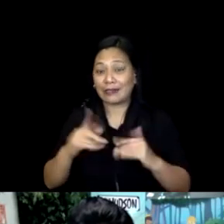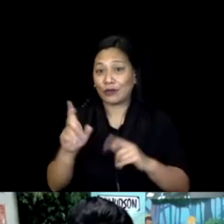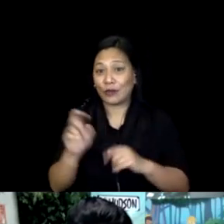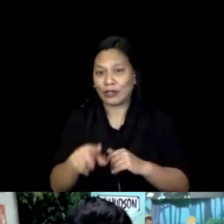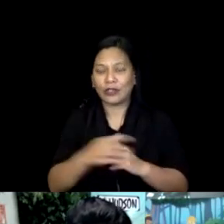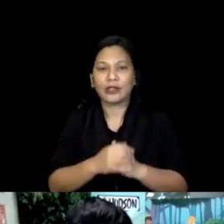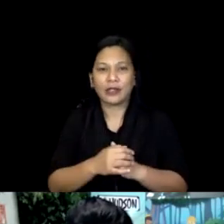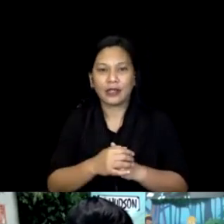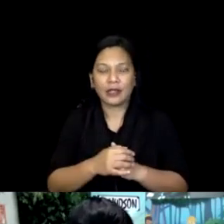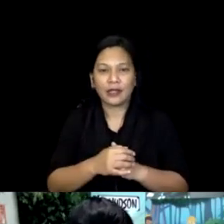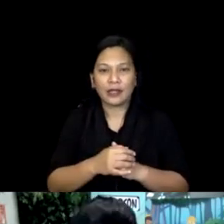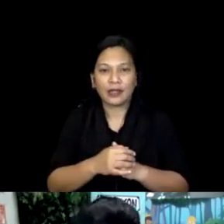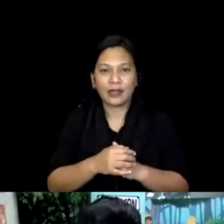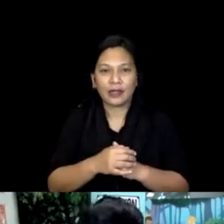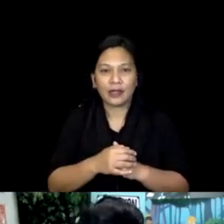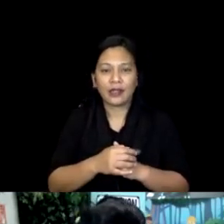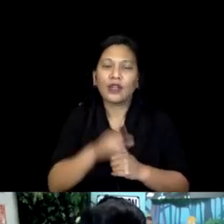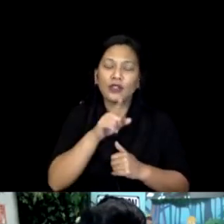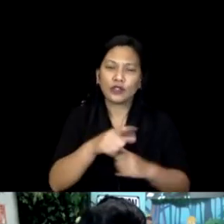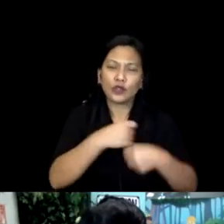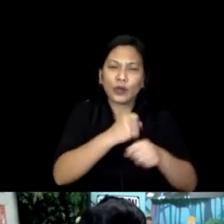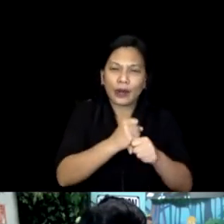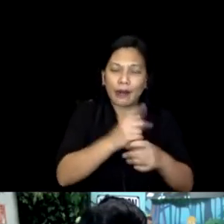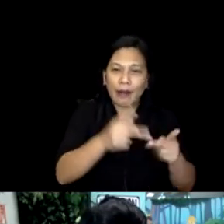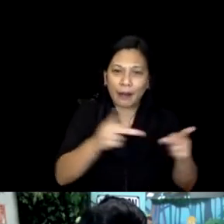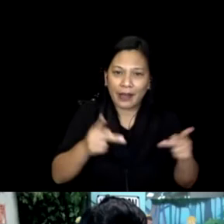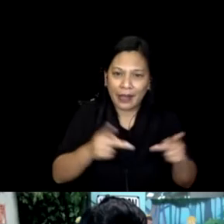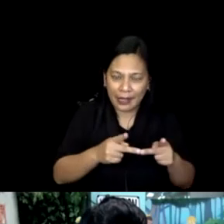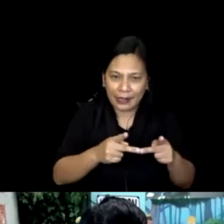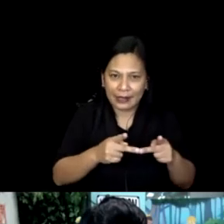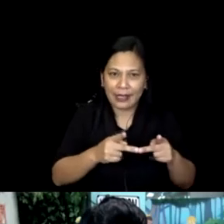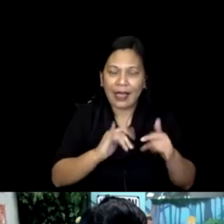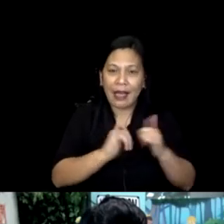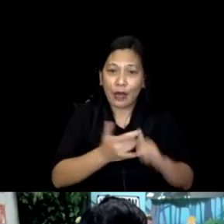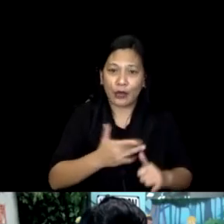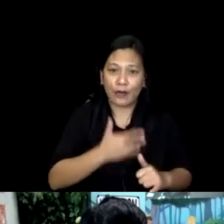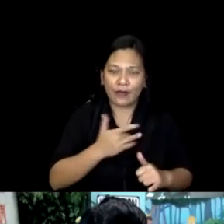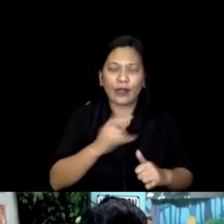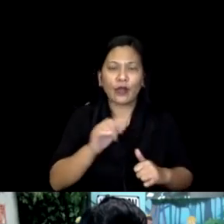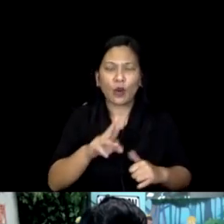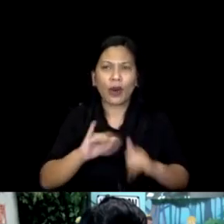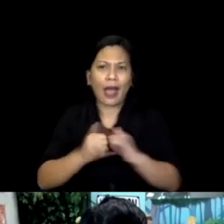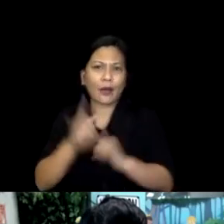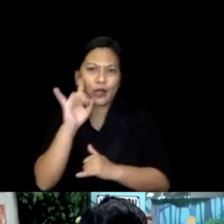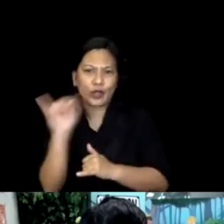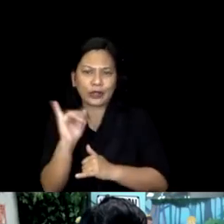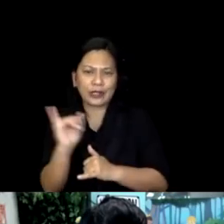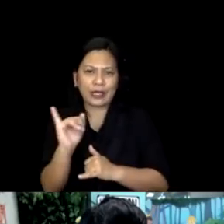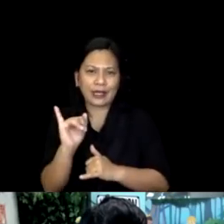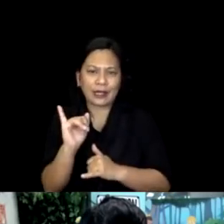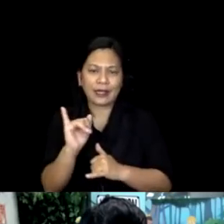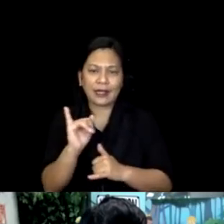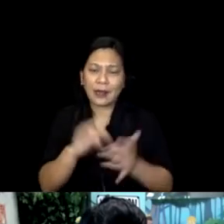Do you recreate a place based on how you feel about it, or try to reconstruct it based on how it looks visually in real life? Like, how true